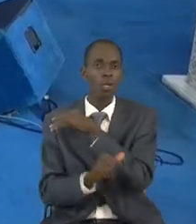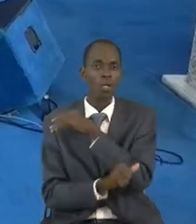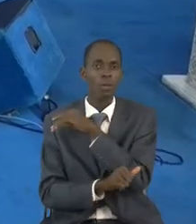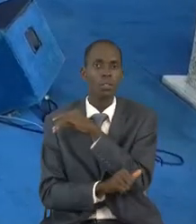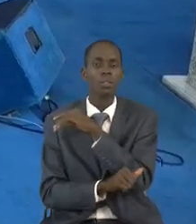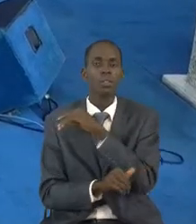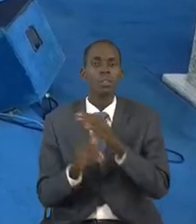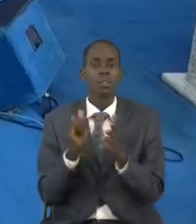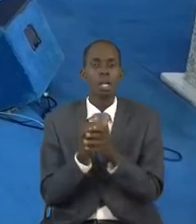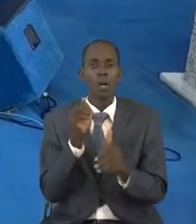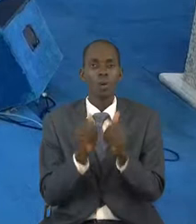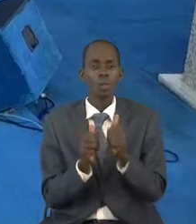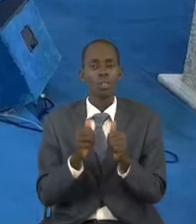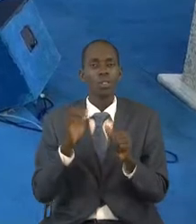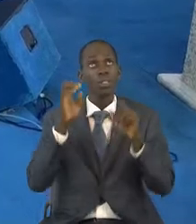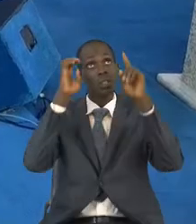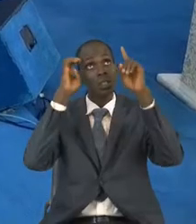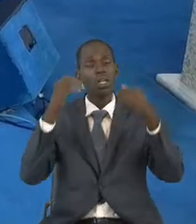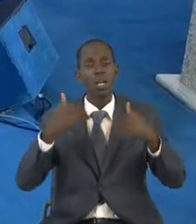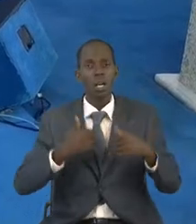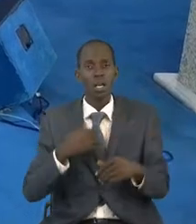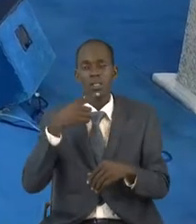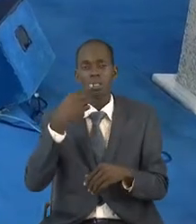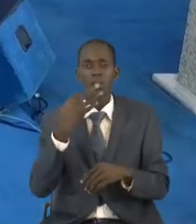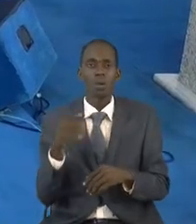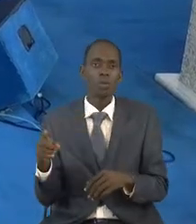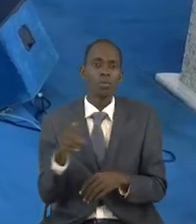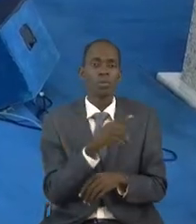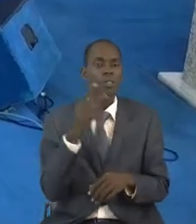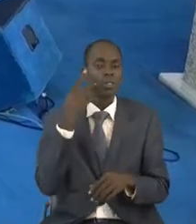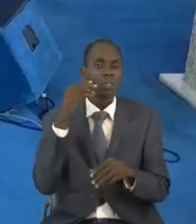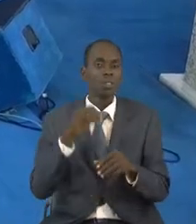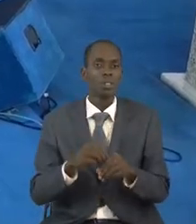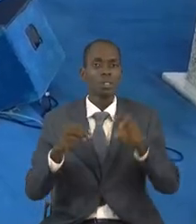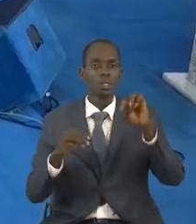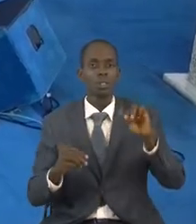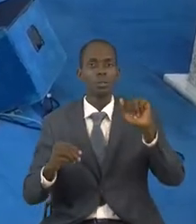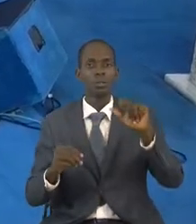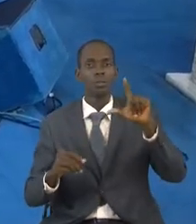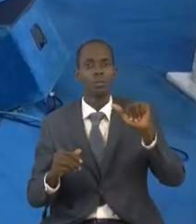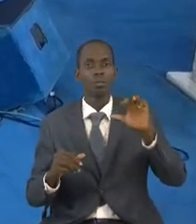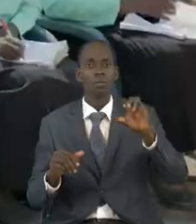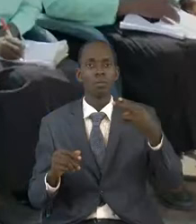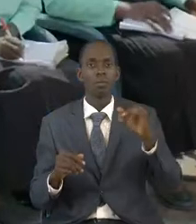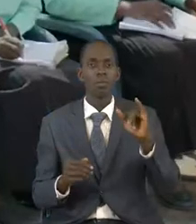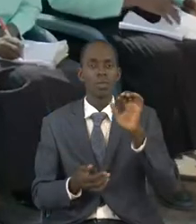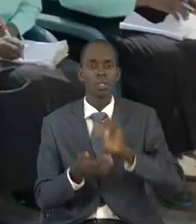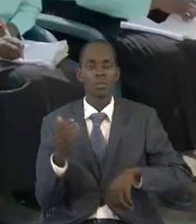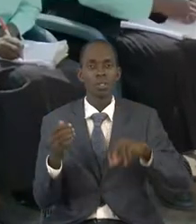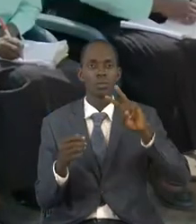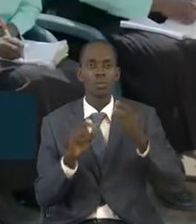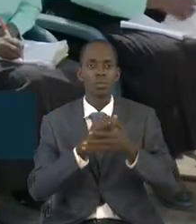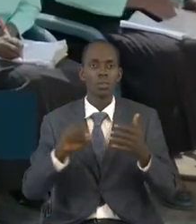he has spoken of him. Malachi chapter 2, I'm reading from verse 6.